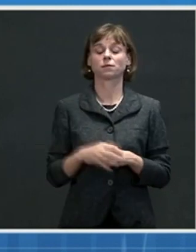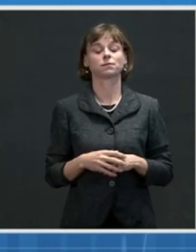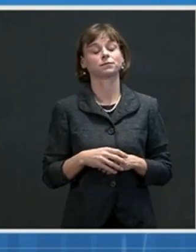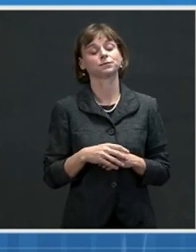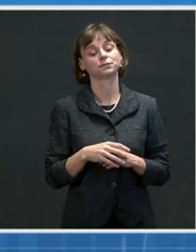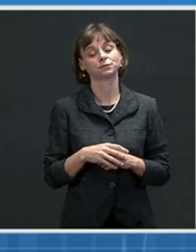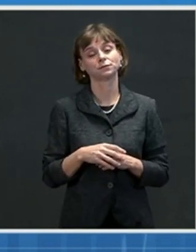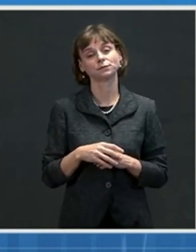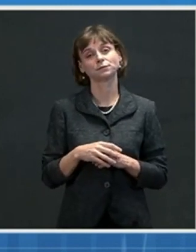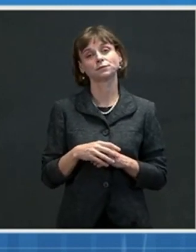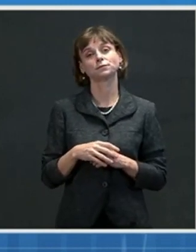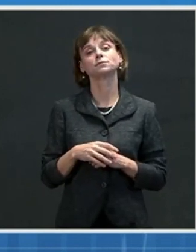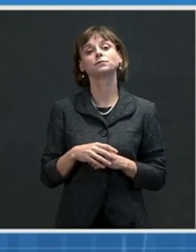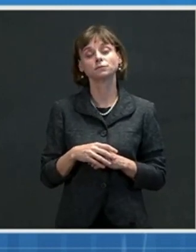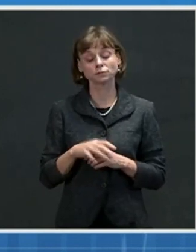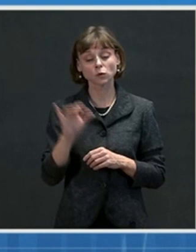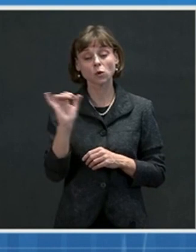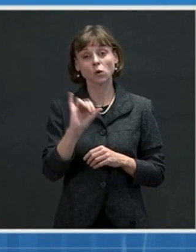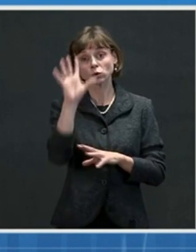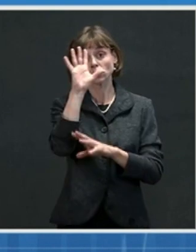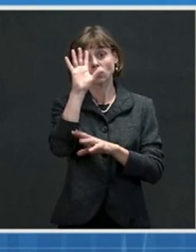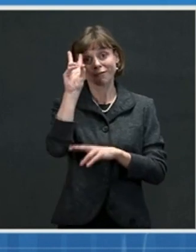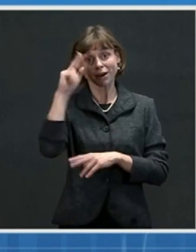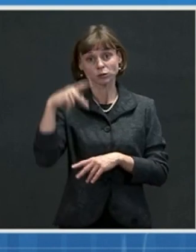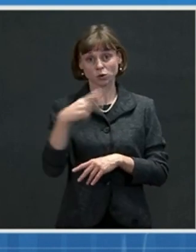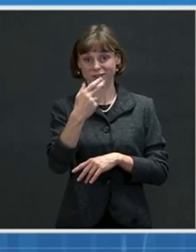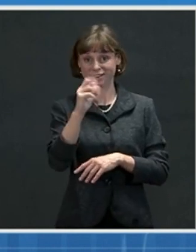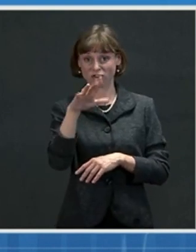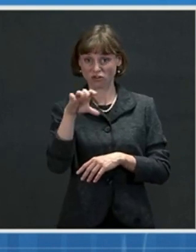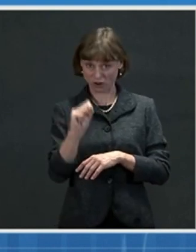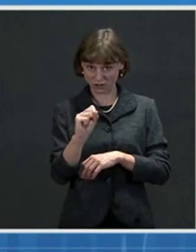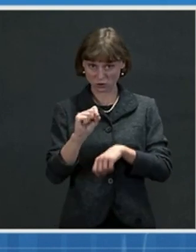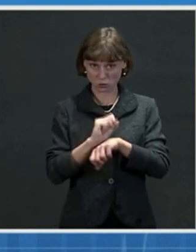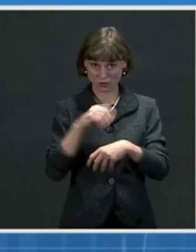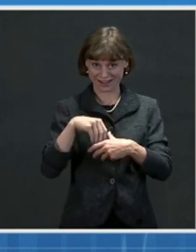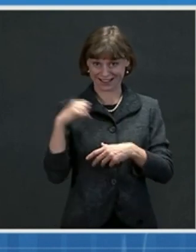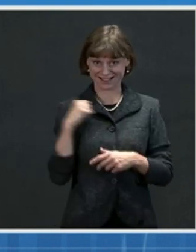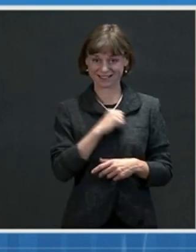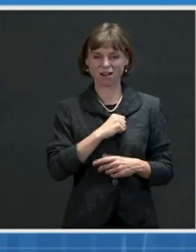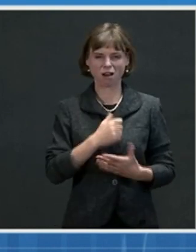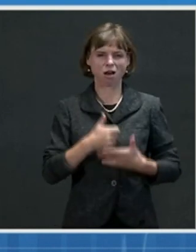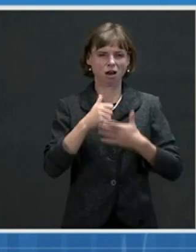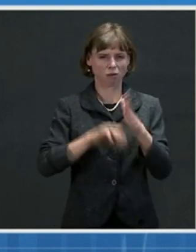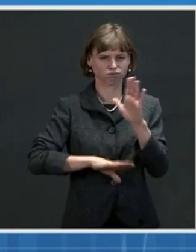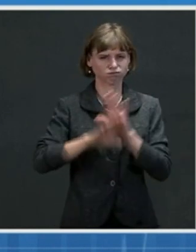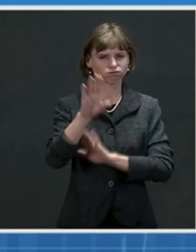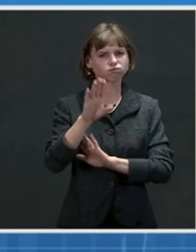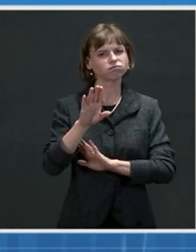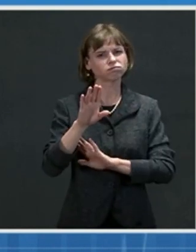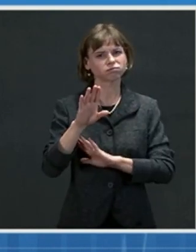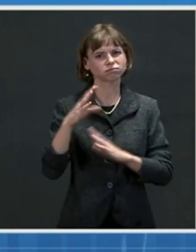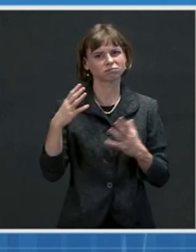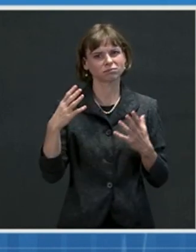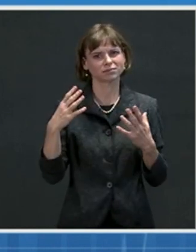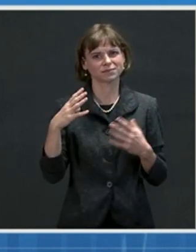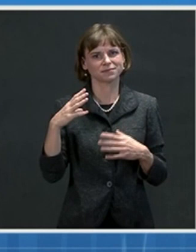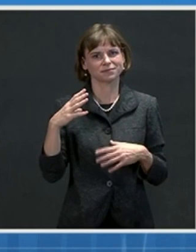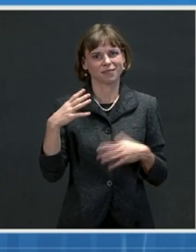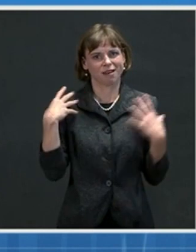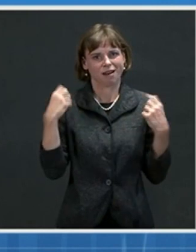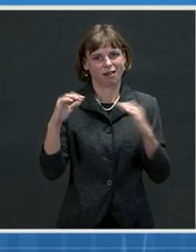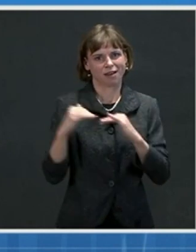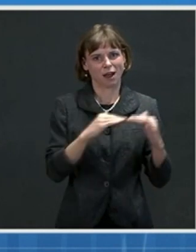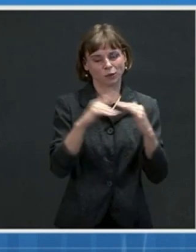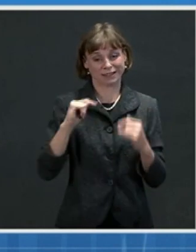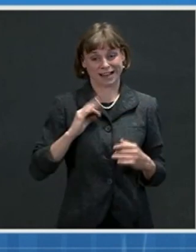Senate informed the development of the mission and work of the Health Equity Task Force. Then Senator